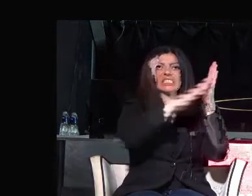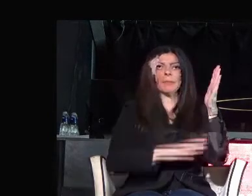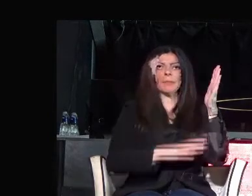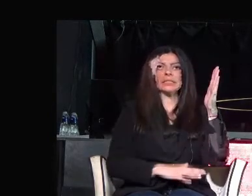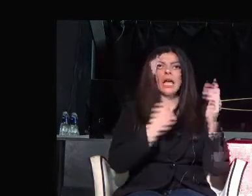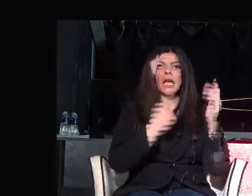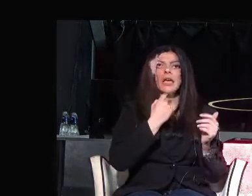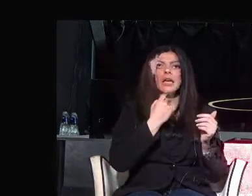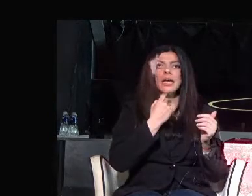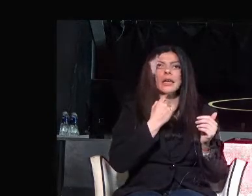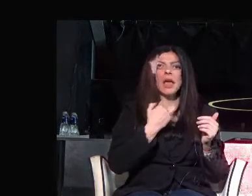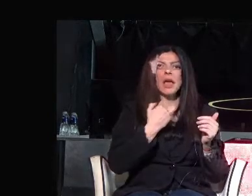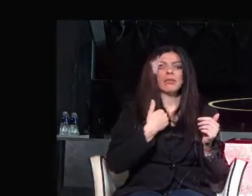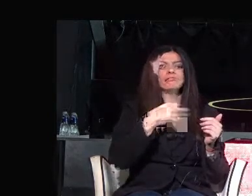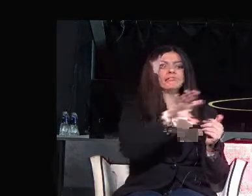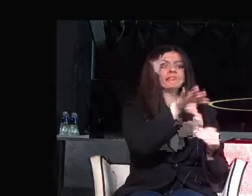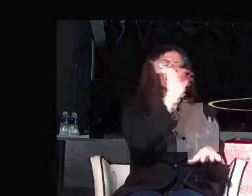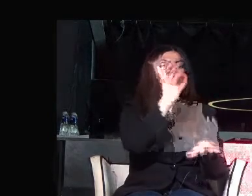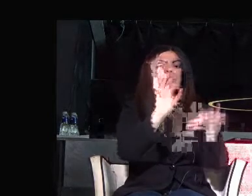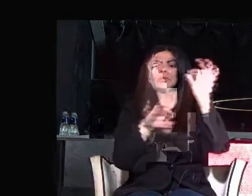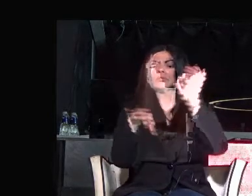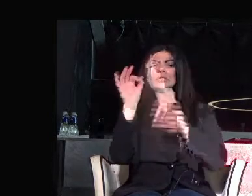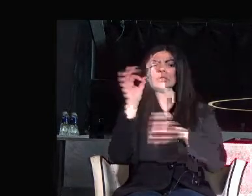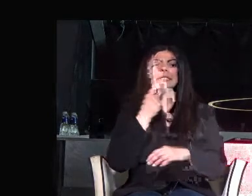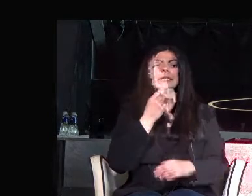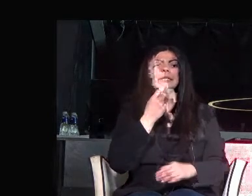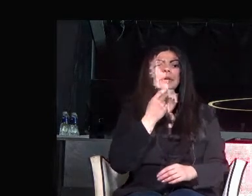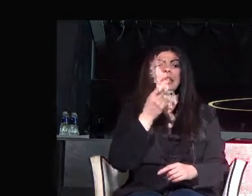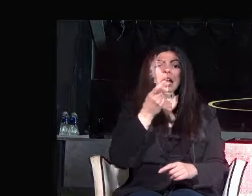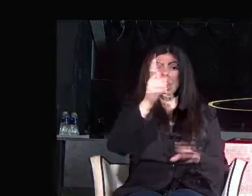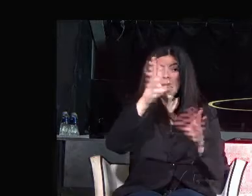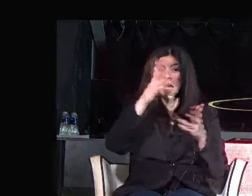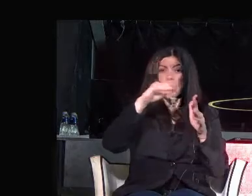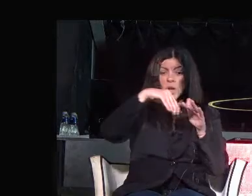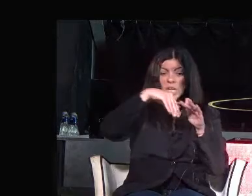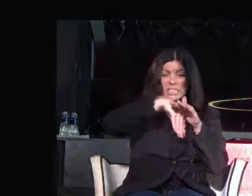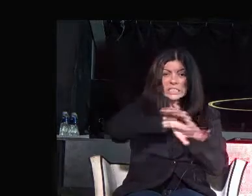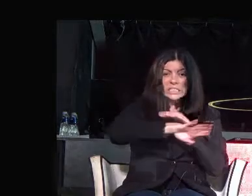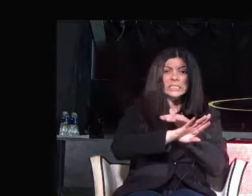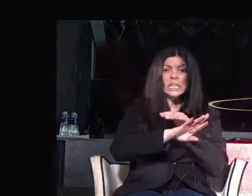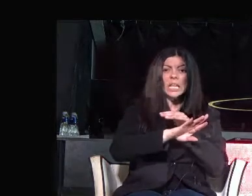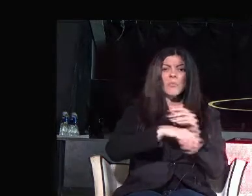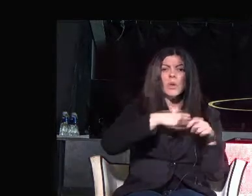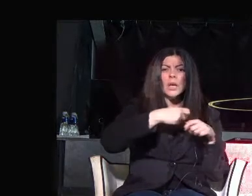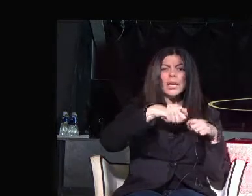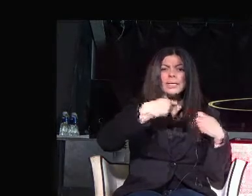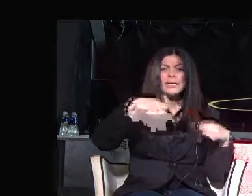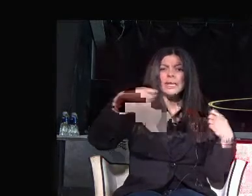long enough, if they go to the mountains, they would be able to